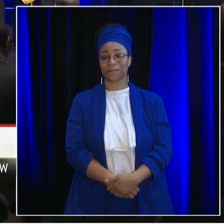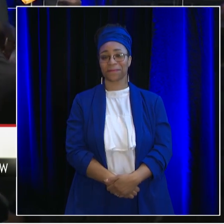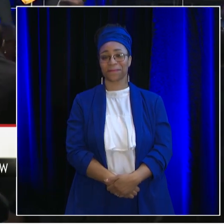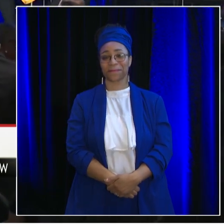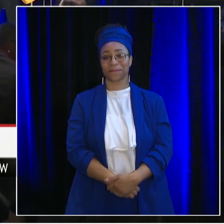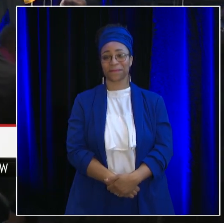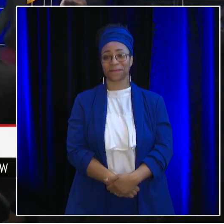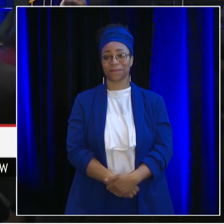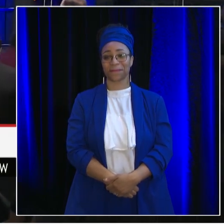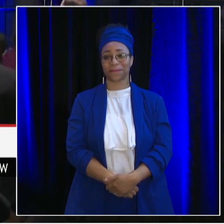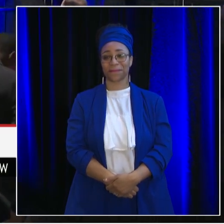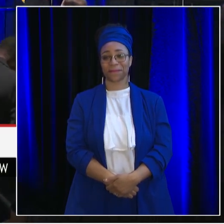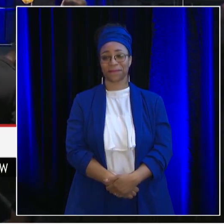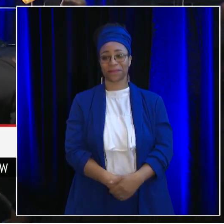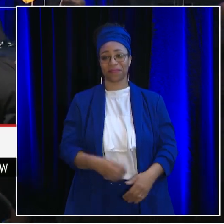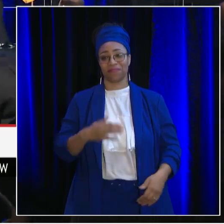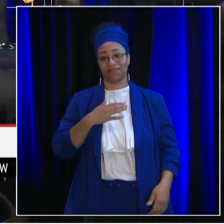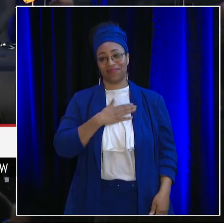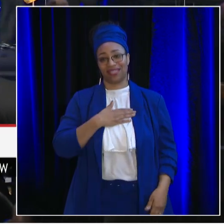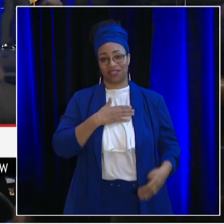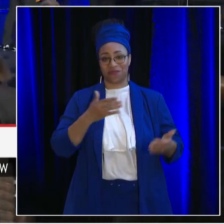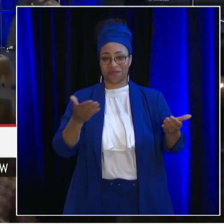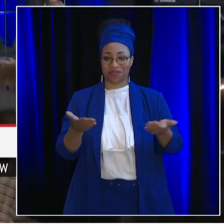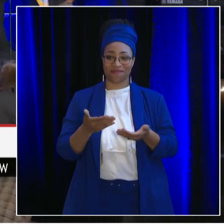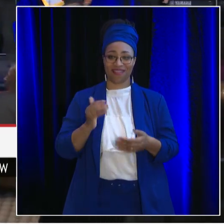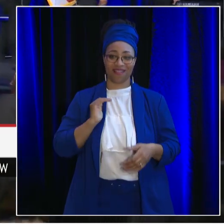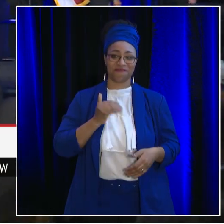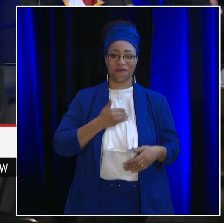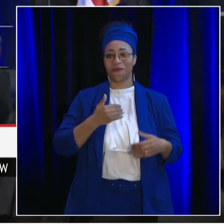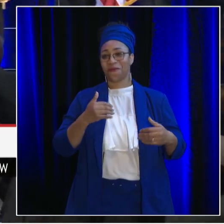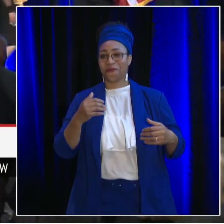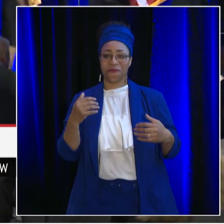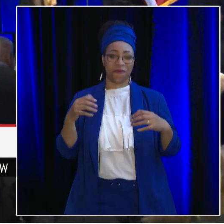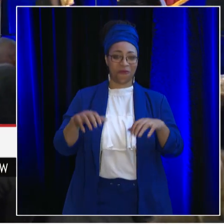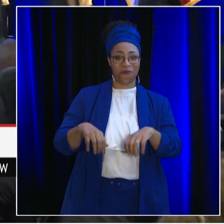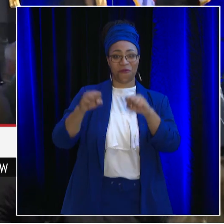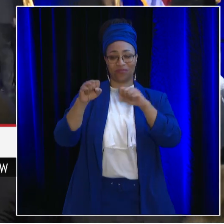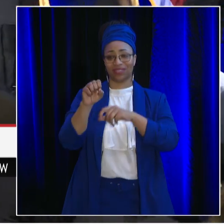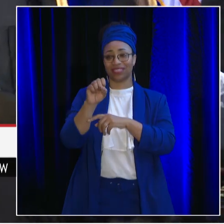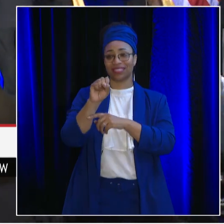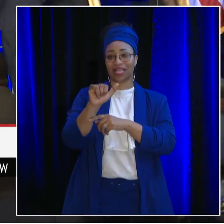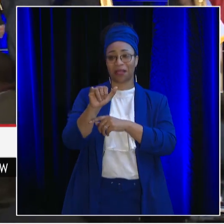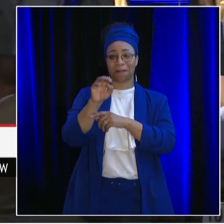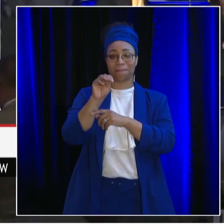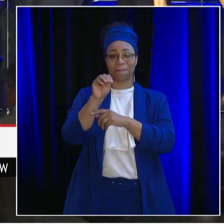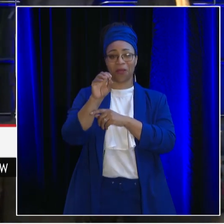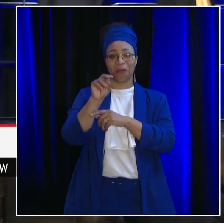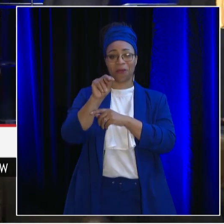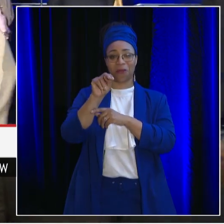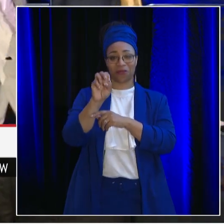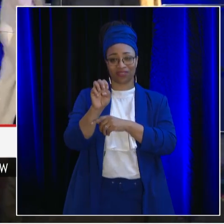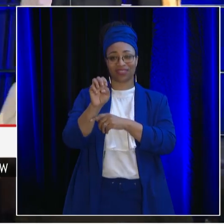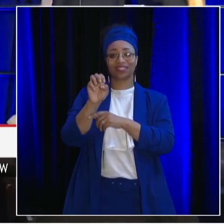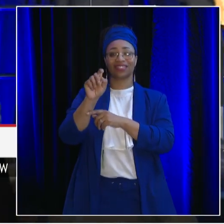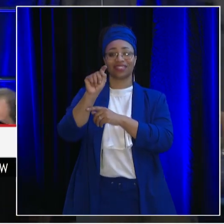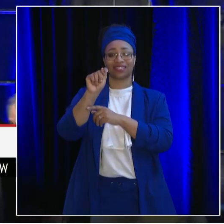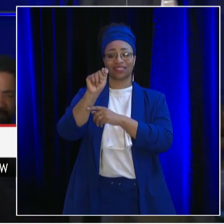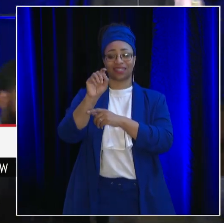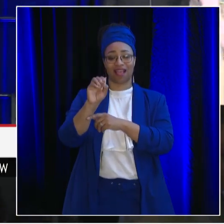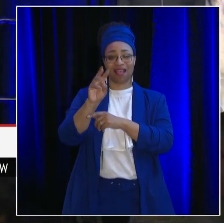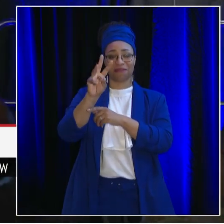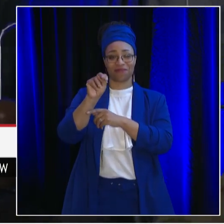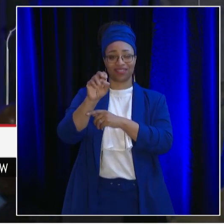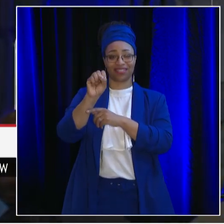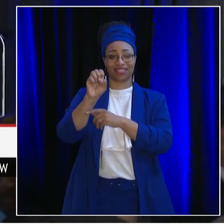Please welcome our host, Simone Sanders Townsend, co-host of MSNBC's The Weekend